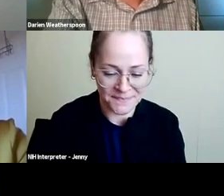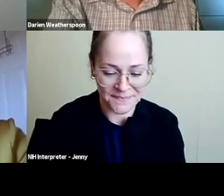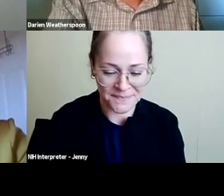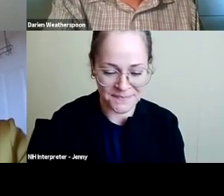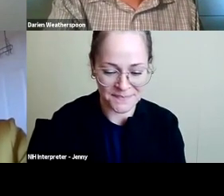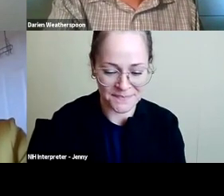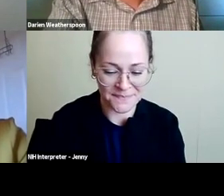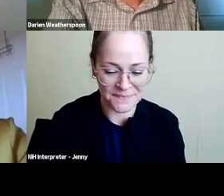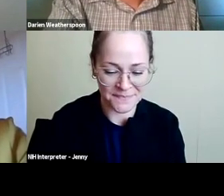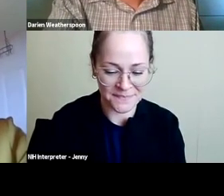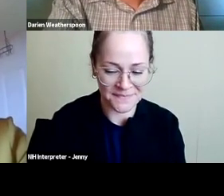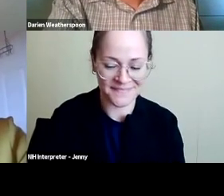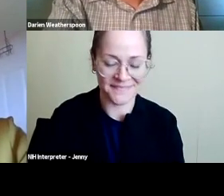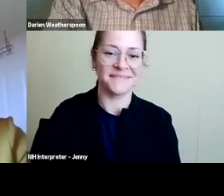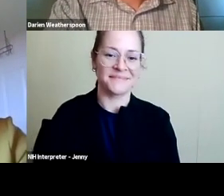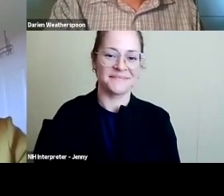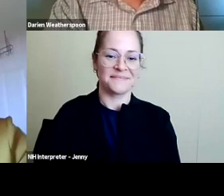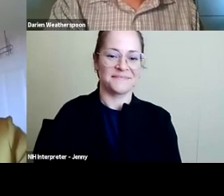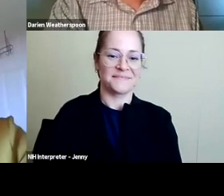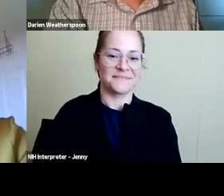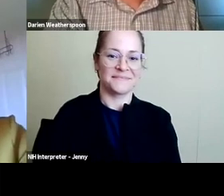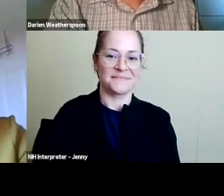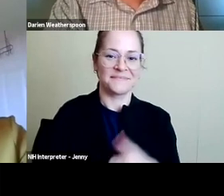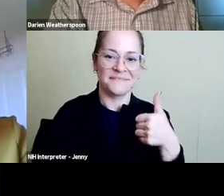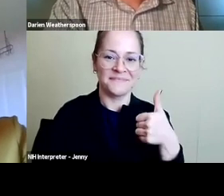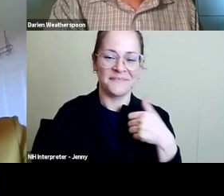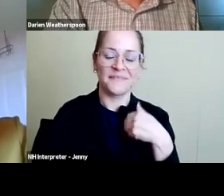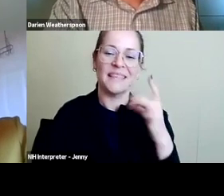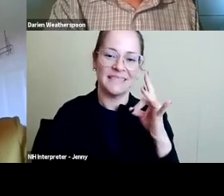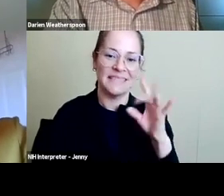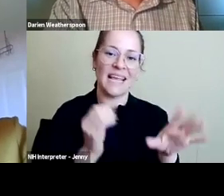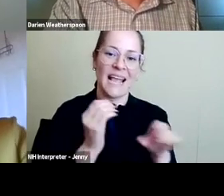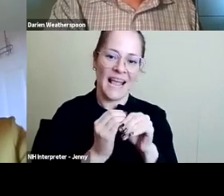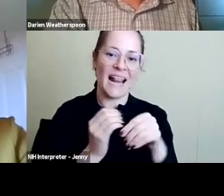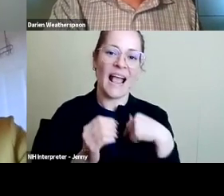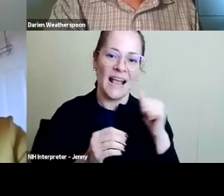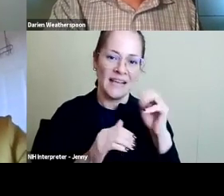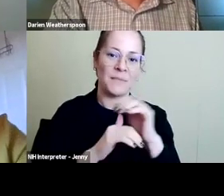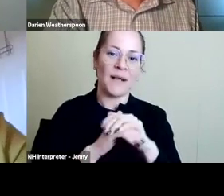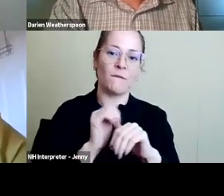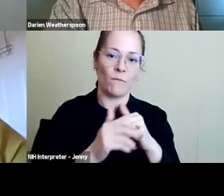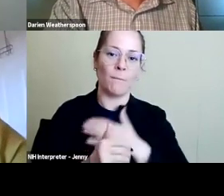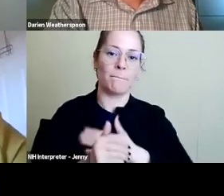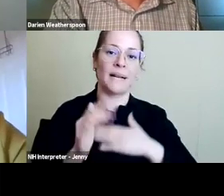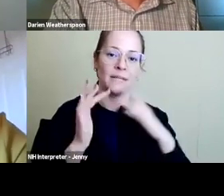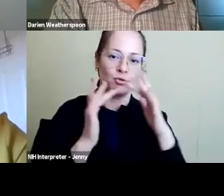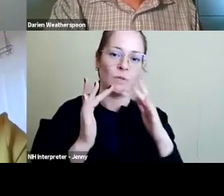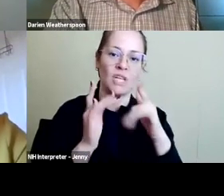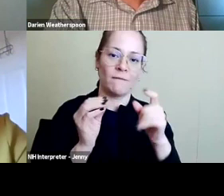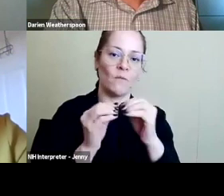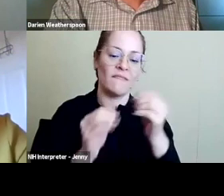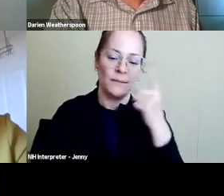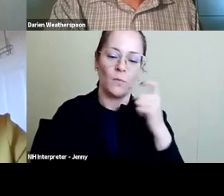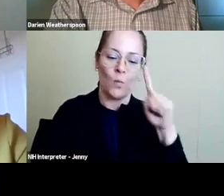Thank you. Who wants to go next? I'll also, I'm comfortable sharing my email. Please reach out to me if you have any questions